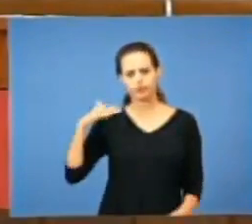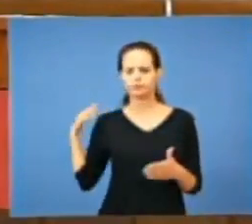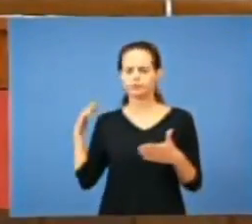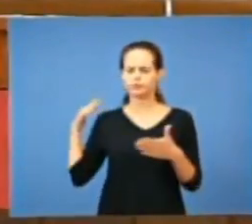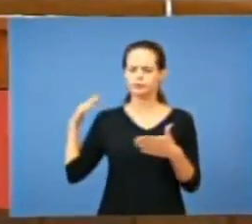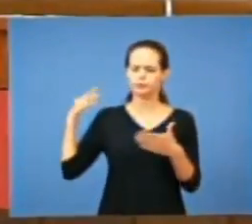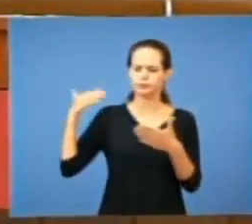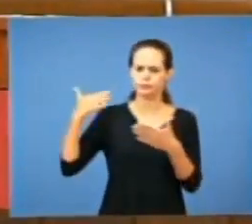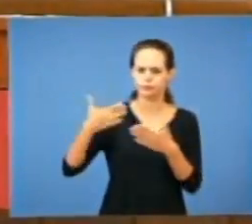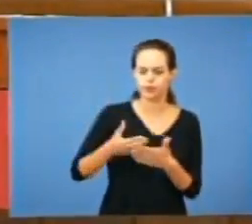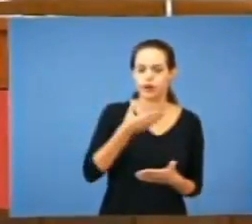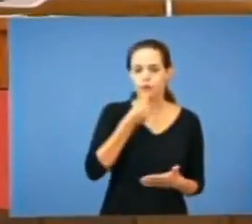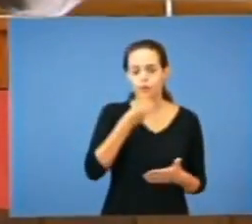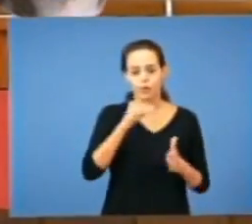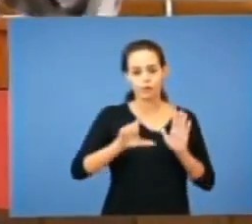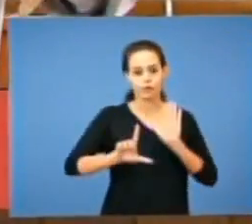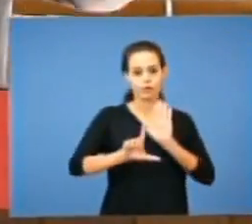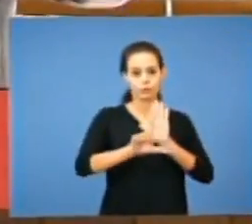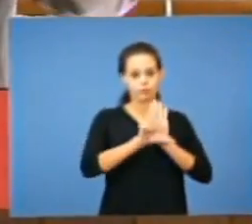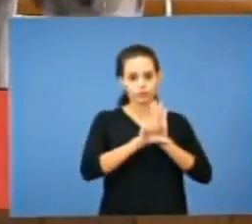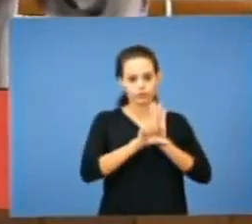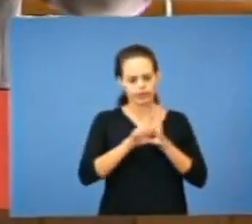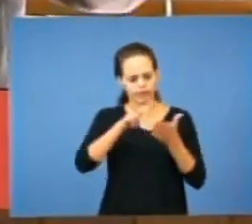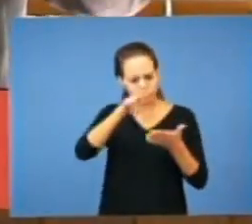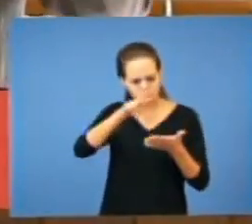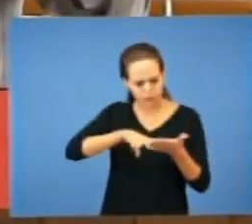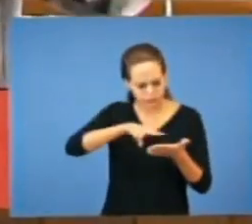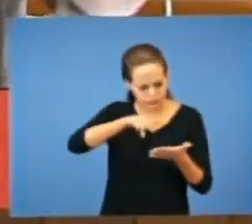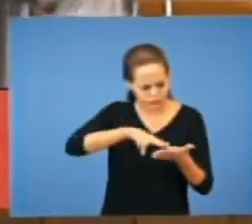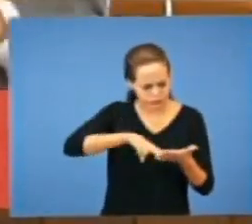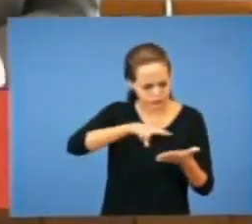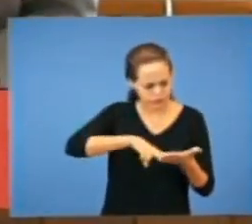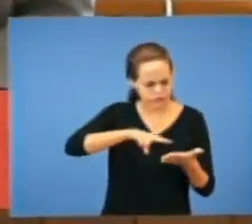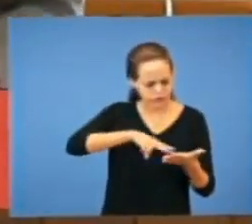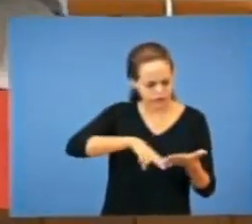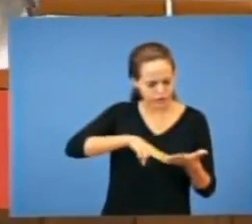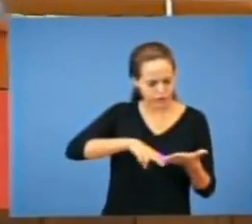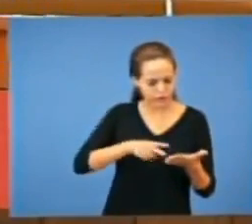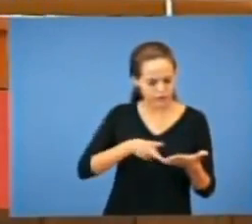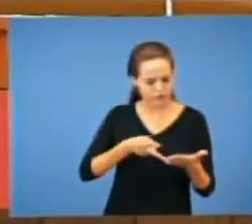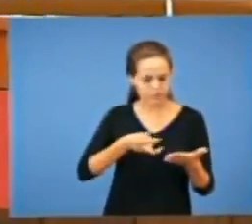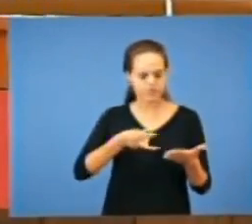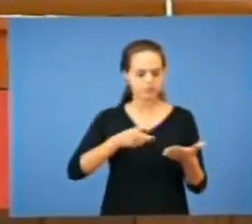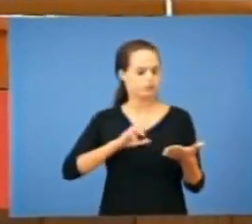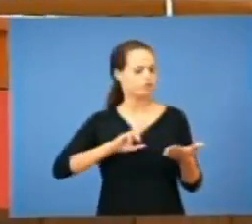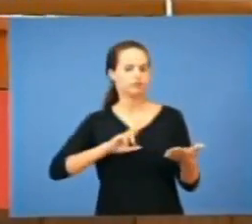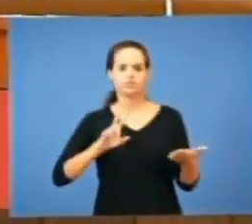religious reformation, which was the doctrine that had been abandoned by the called Christianity.